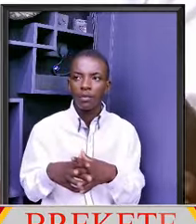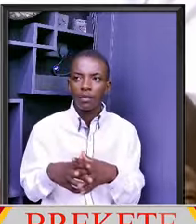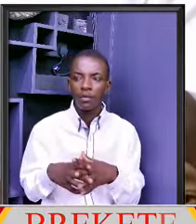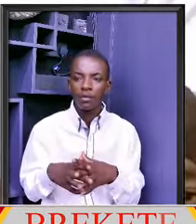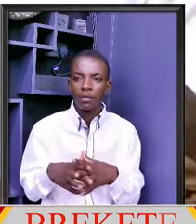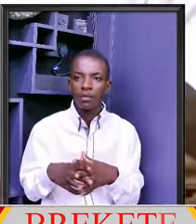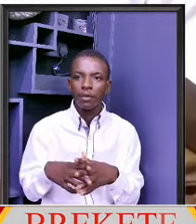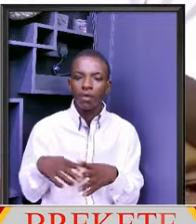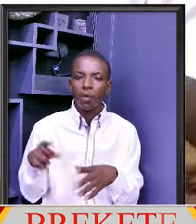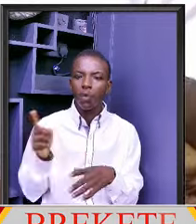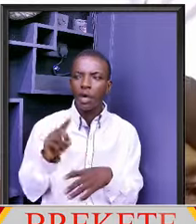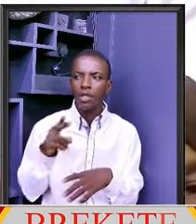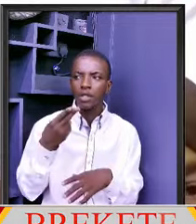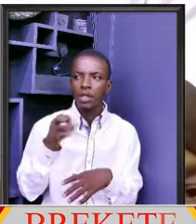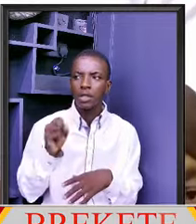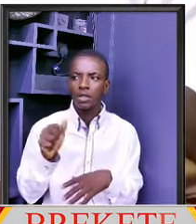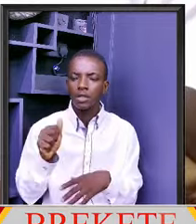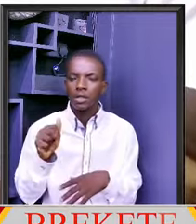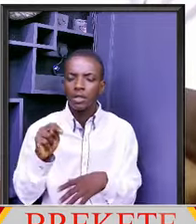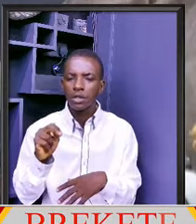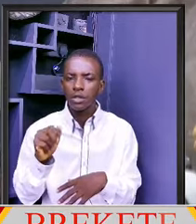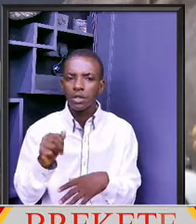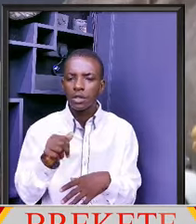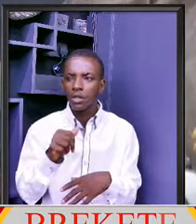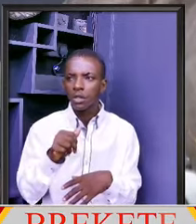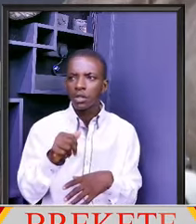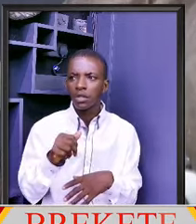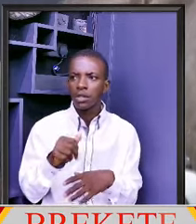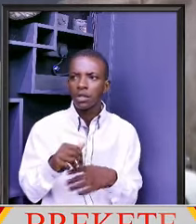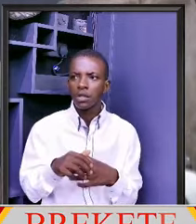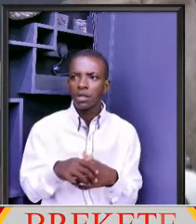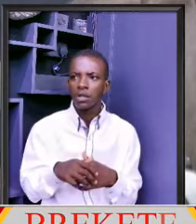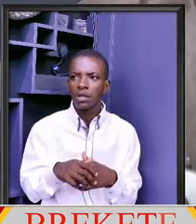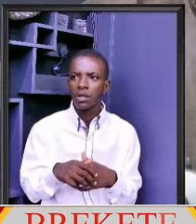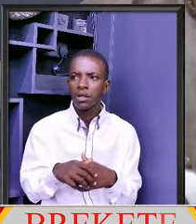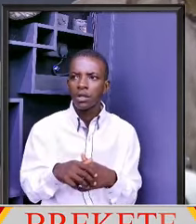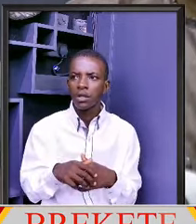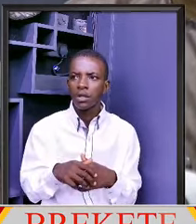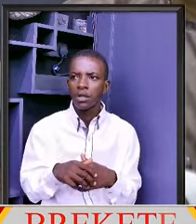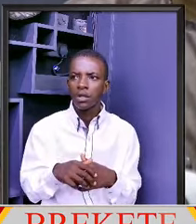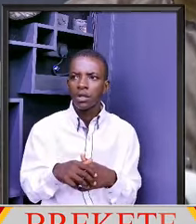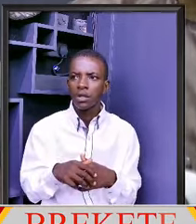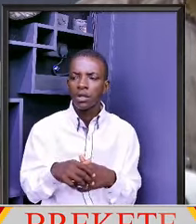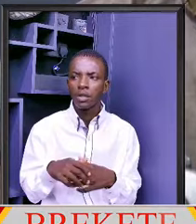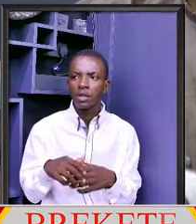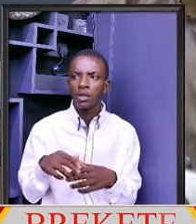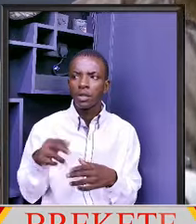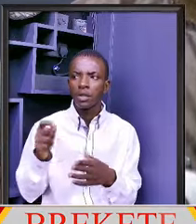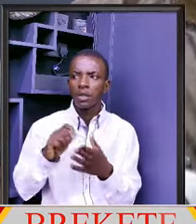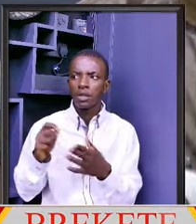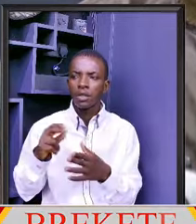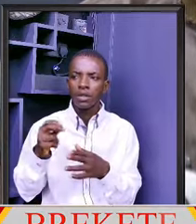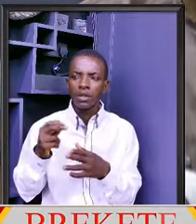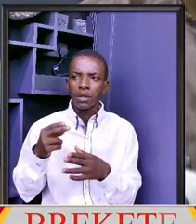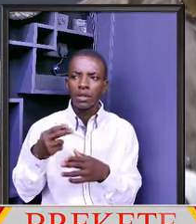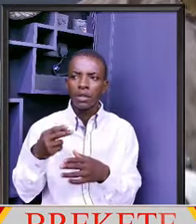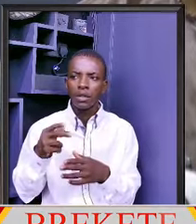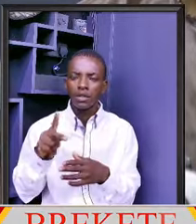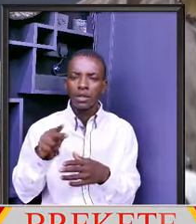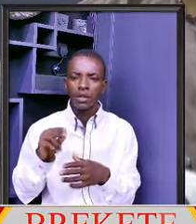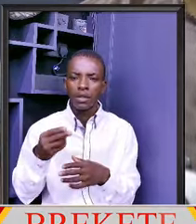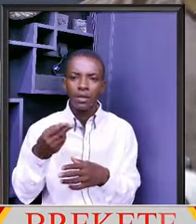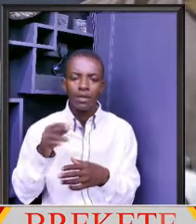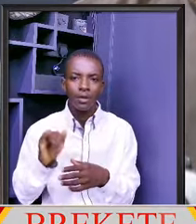where is Hassan? He said his name is no, not Hassan. They wrote Hassan Kogi. I said, I'm not Hassan Kogi. They say Hassan Kogi. I will not